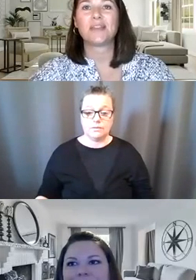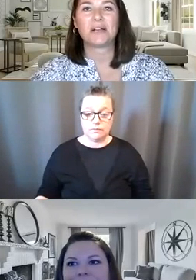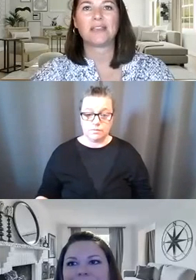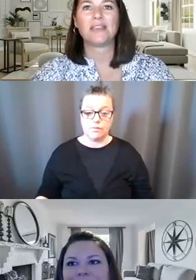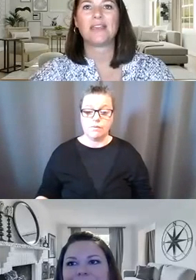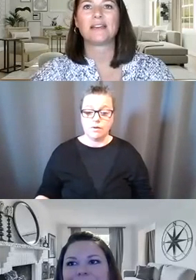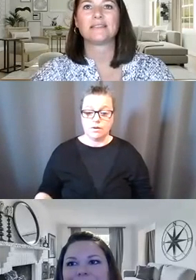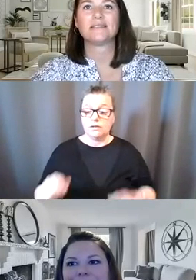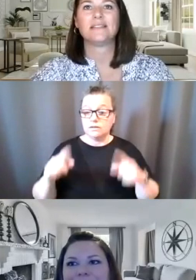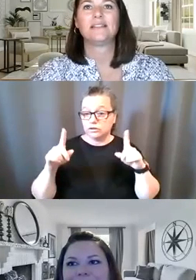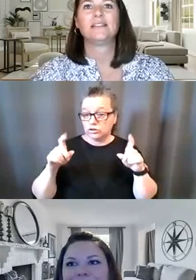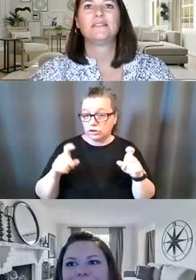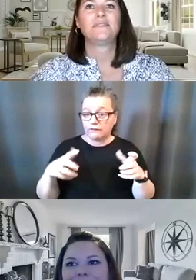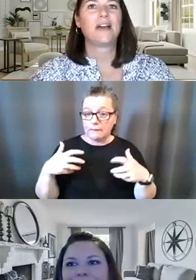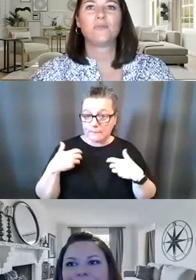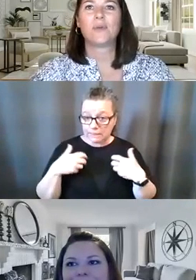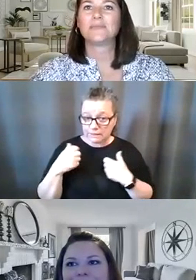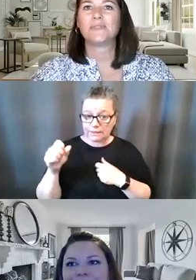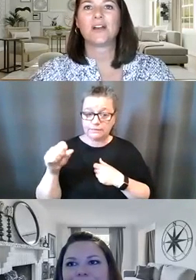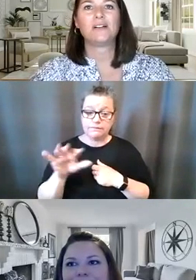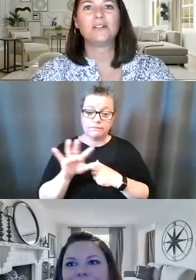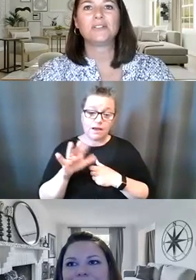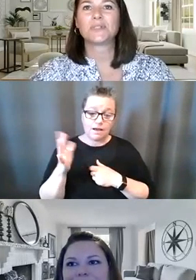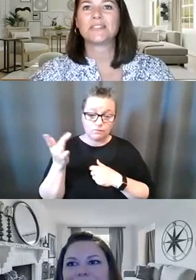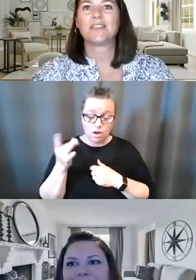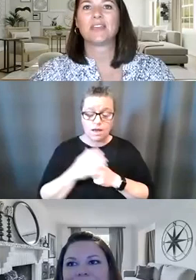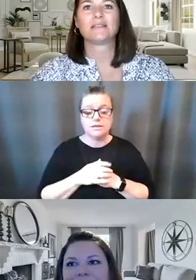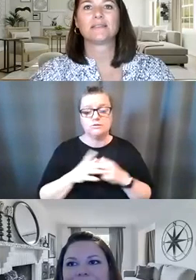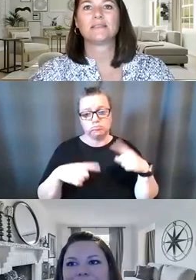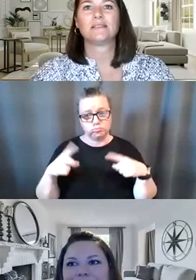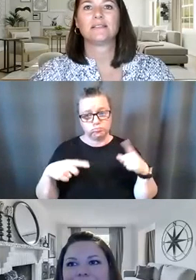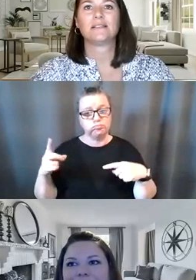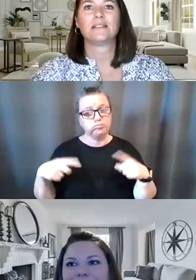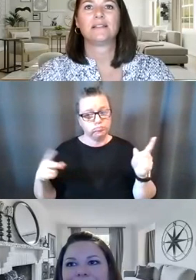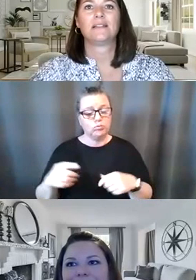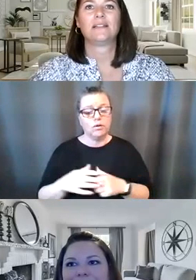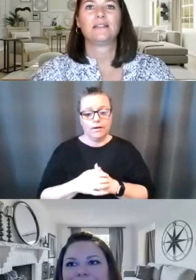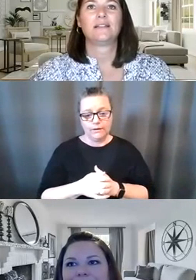absolutely. Survey Monkey, yes. 5 Whys, we've got all sorts of things.